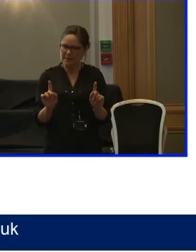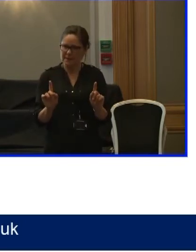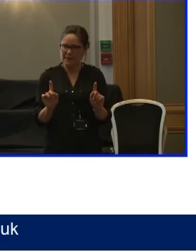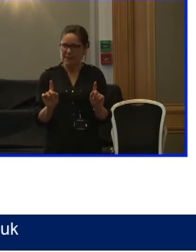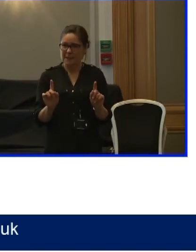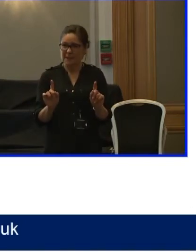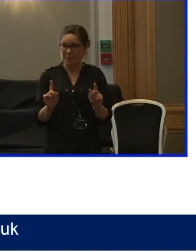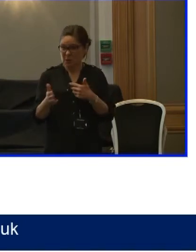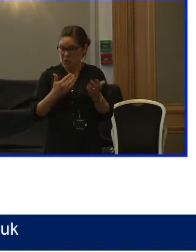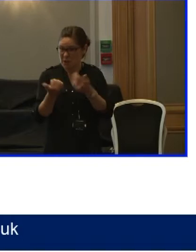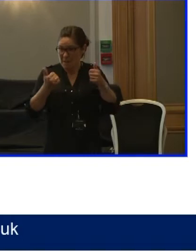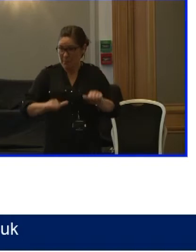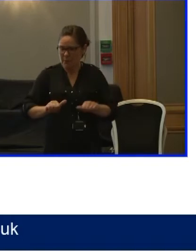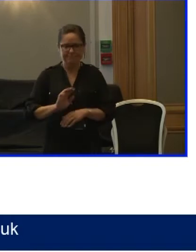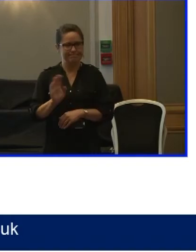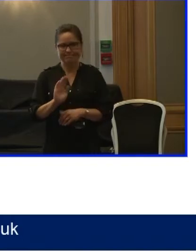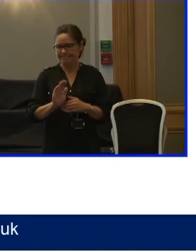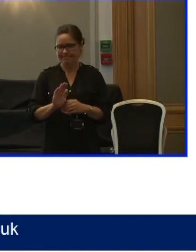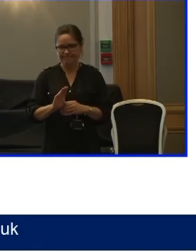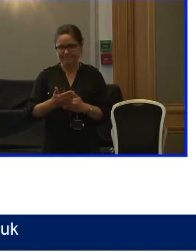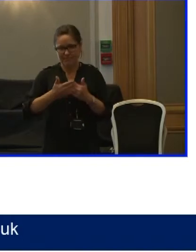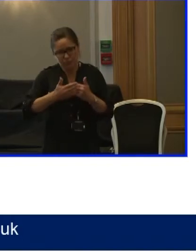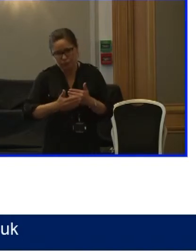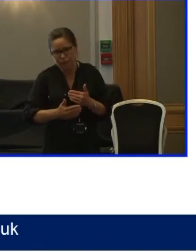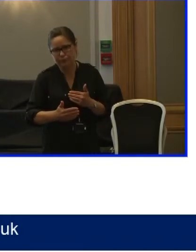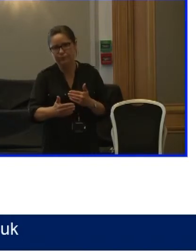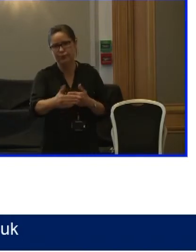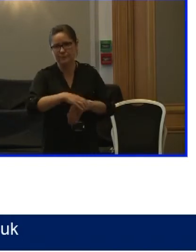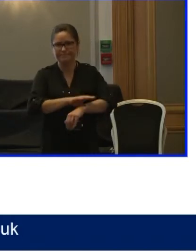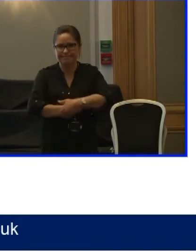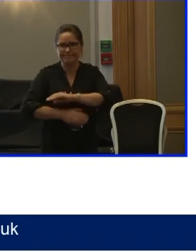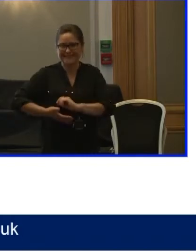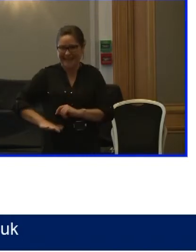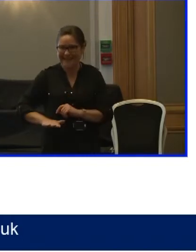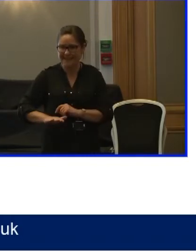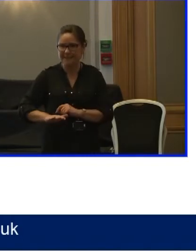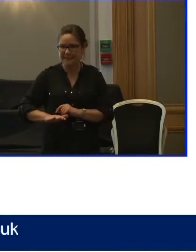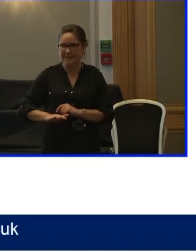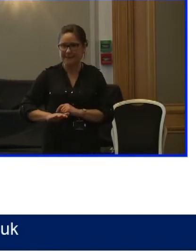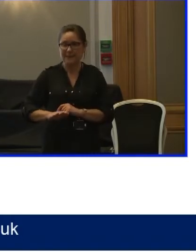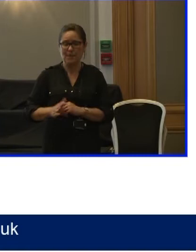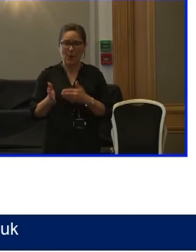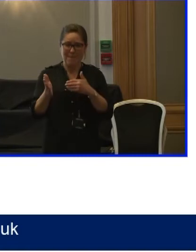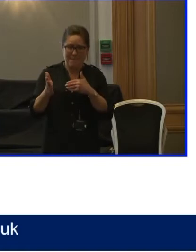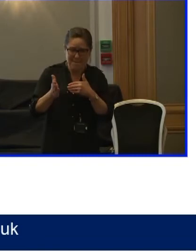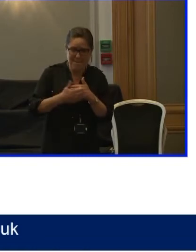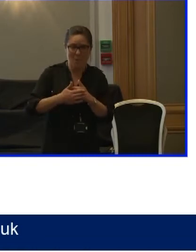go, but huge inroads have been made to ensure that the community is better equipped, has a genetic diagnosis,